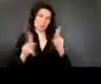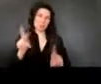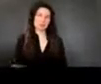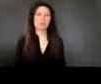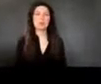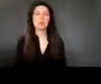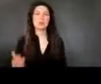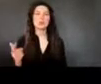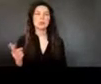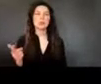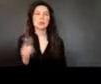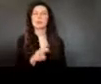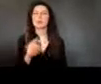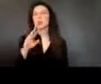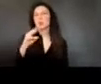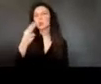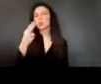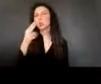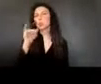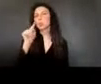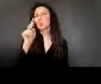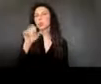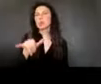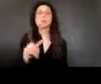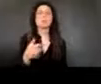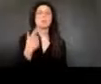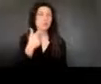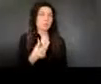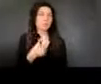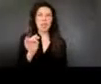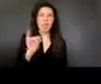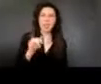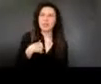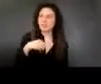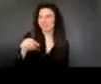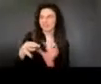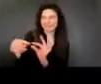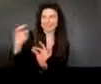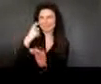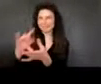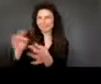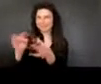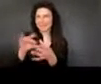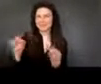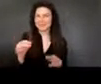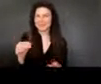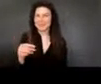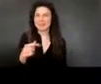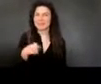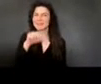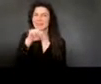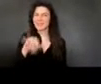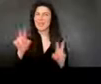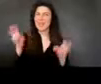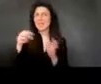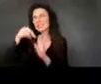Yeah, I think for me also, I love, just building off of what you're saying, I love that look deeper dive into the